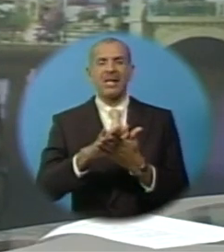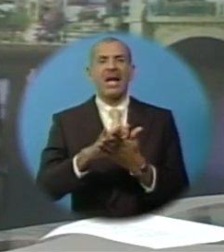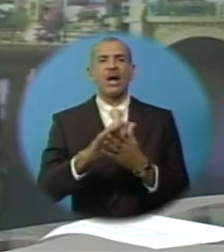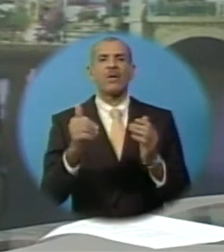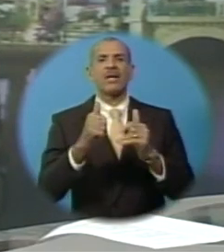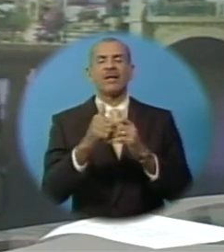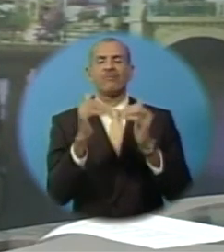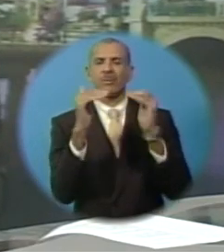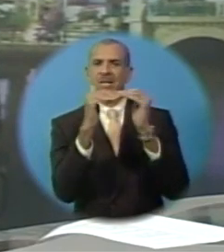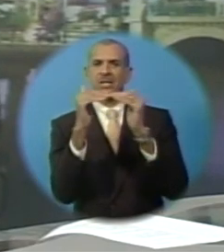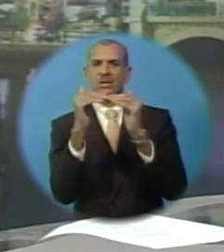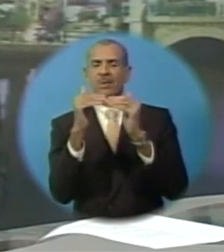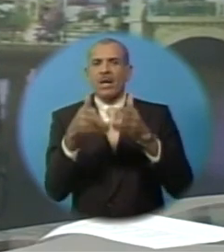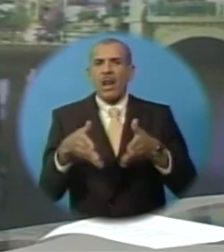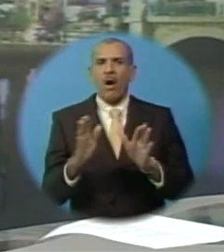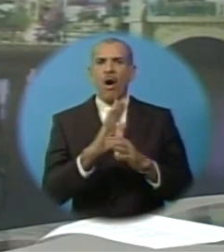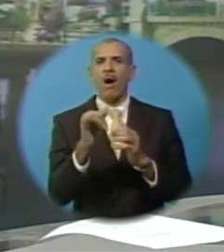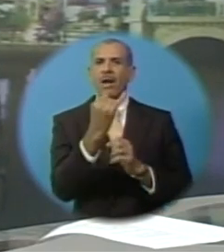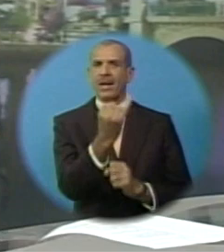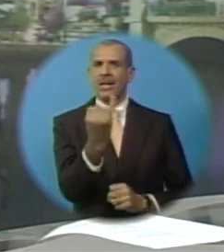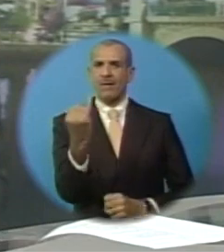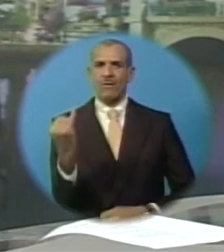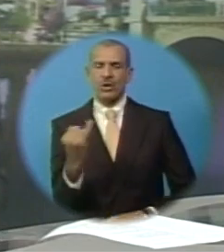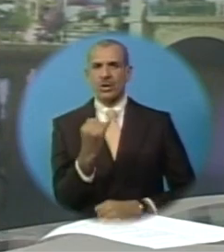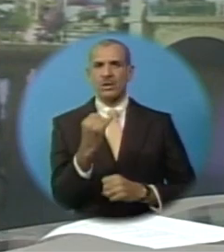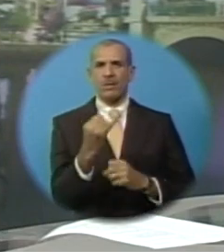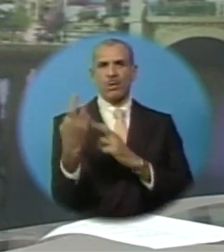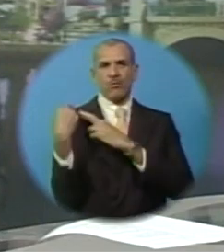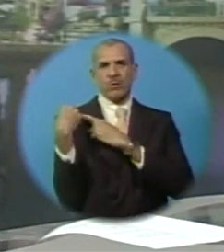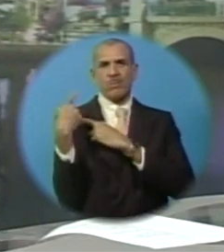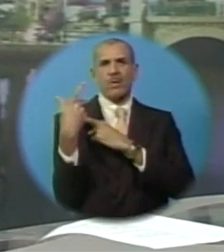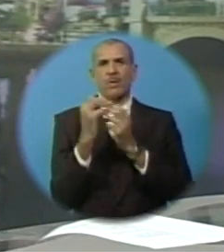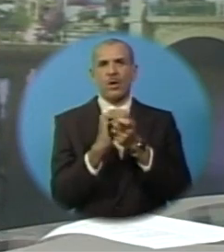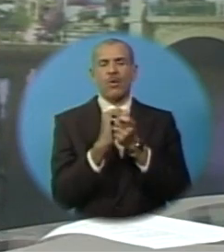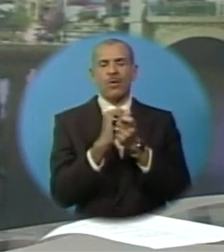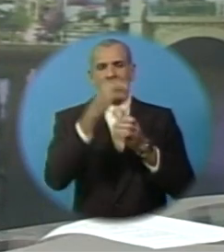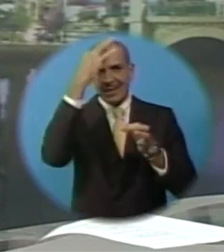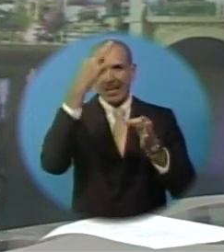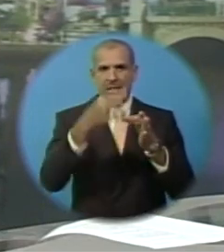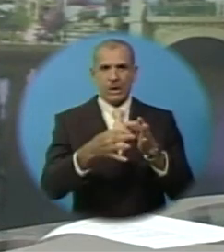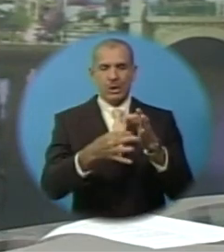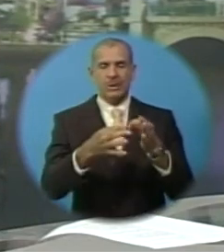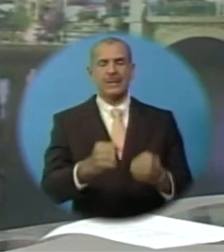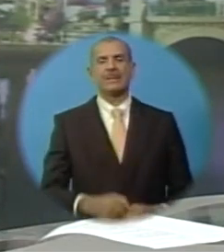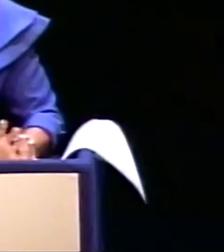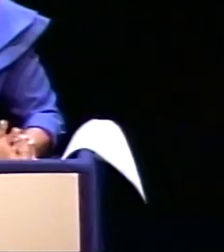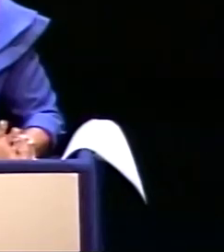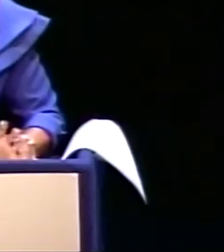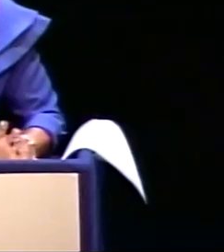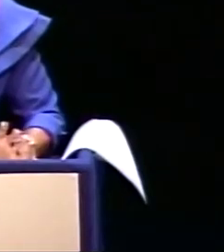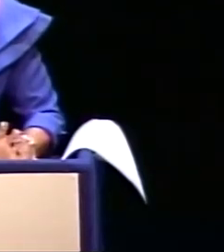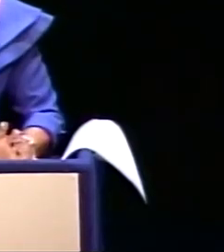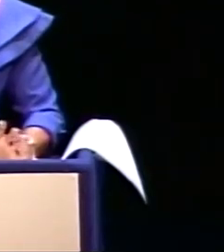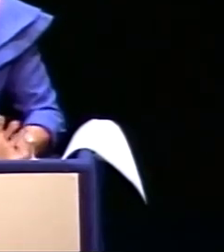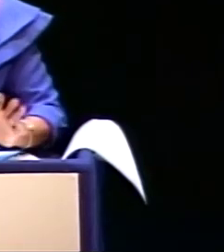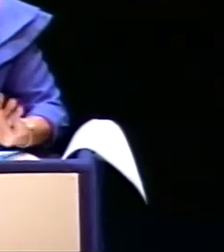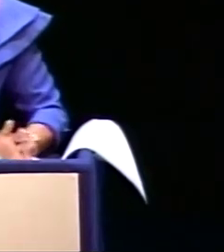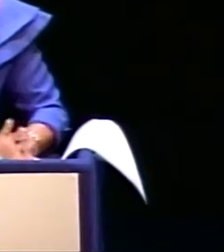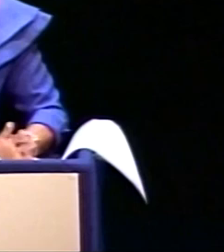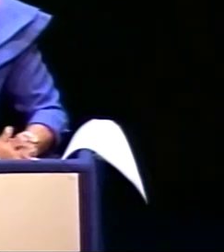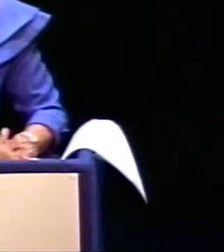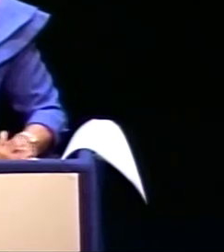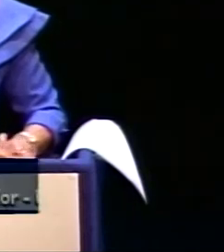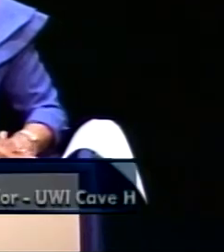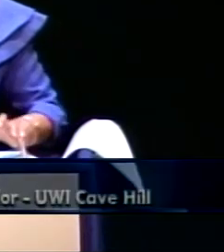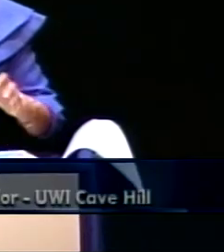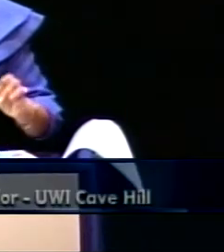gender justice will allow all individuals to be responsible for their own decisions. Gender relations often